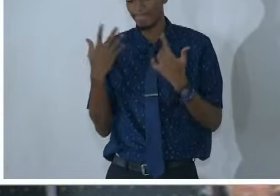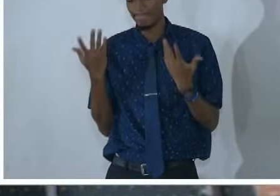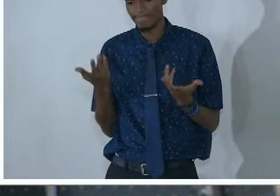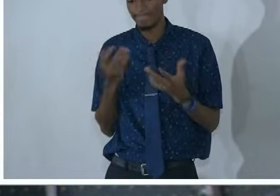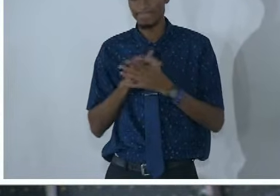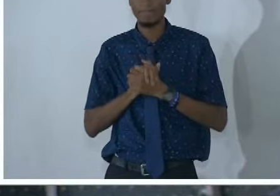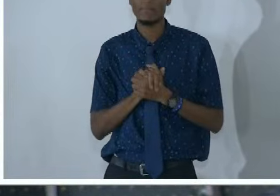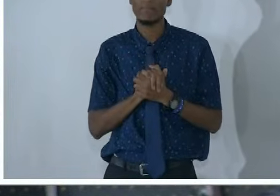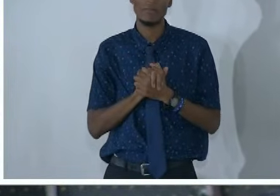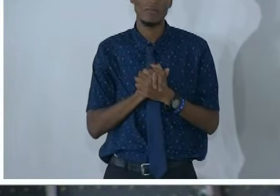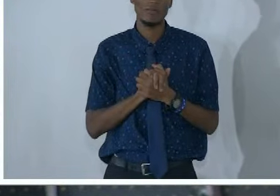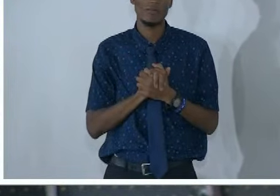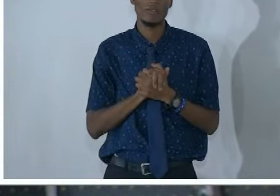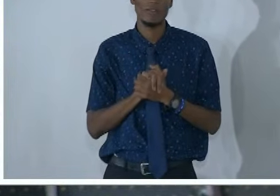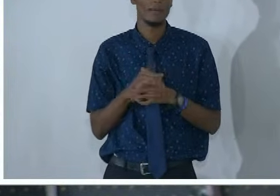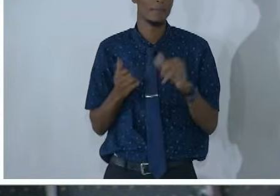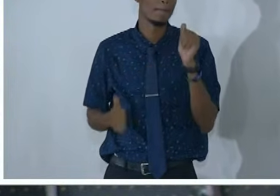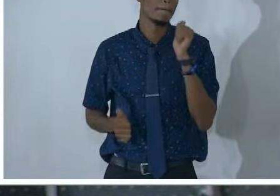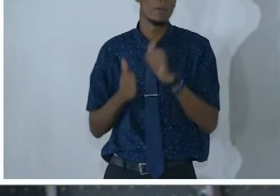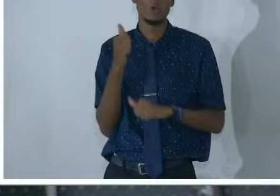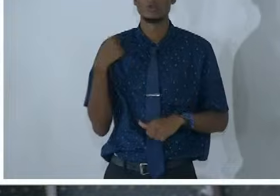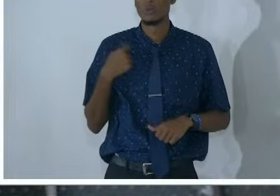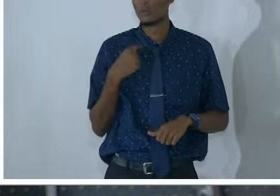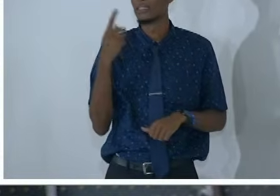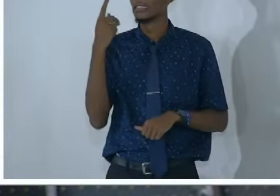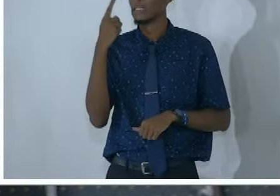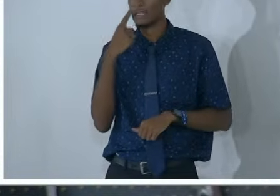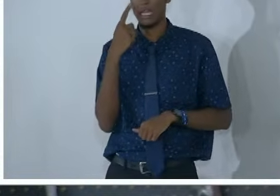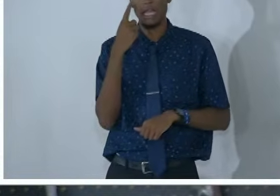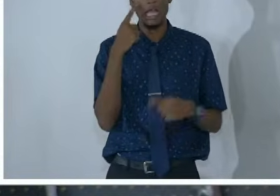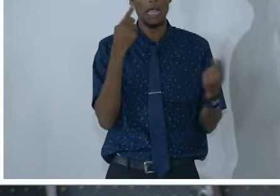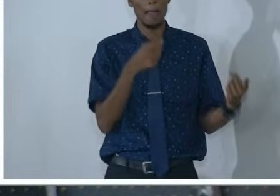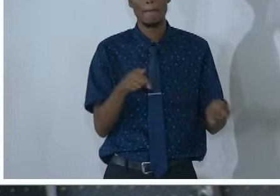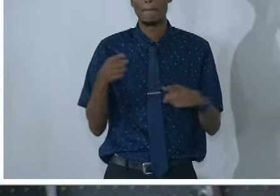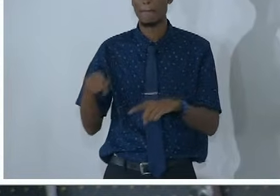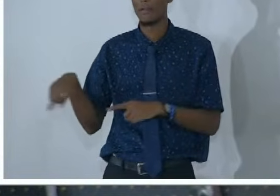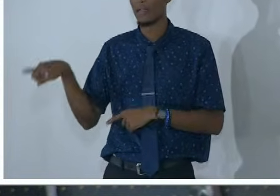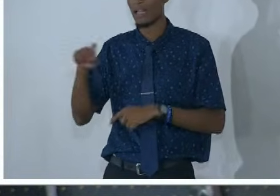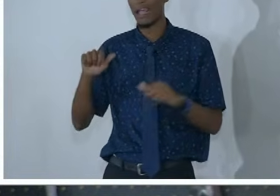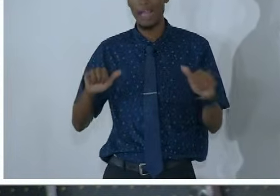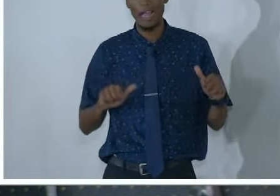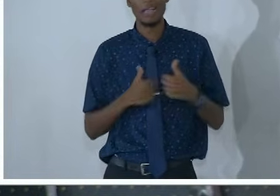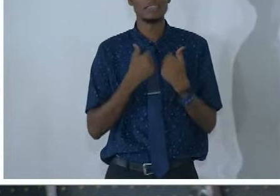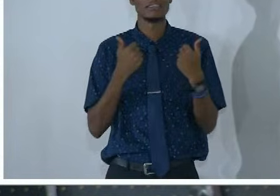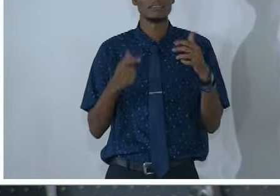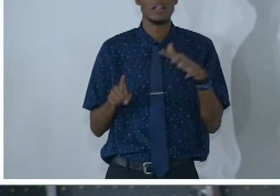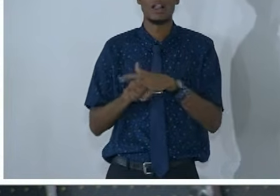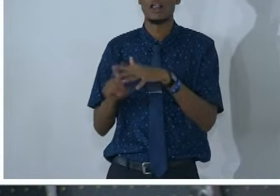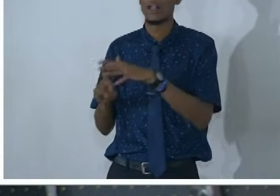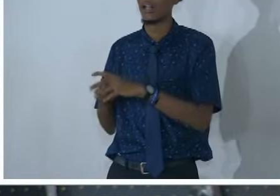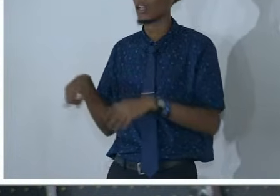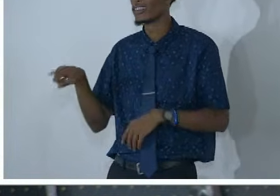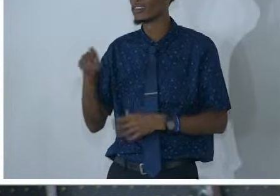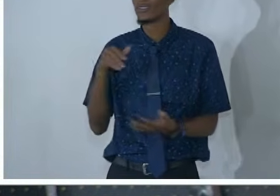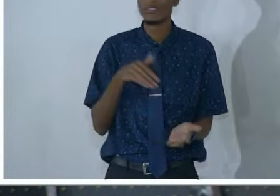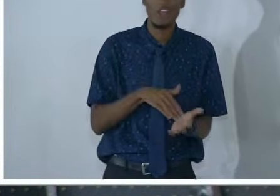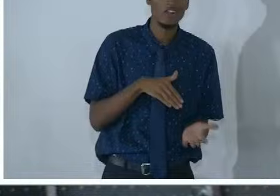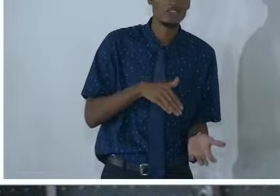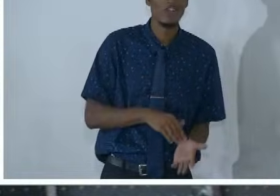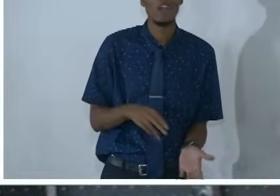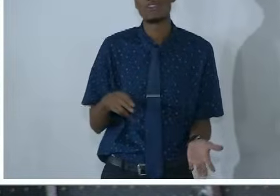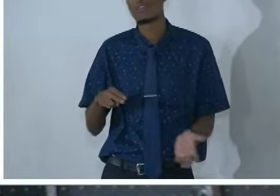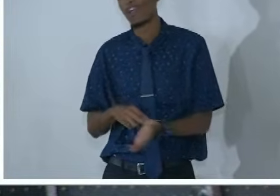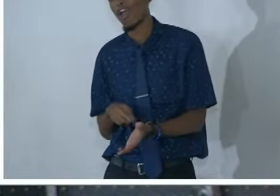of the cases we see in accident and emergency, which leads to doctors and nurses and other